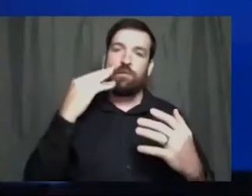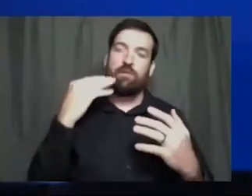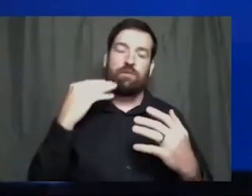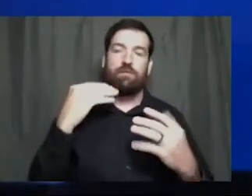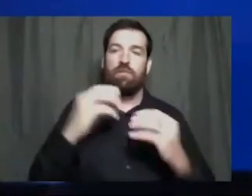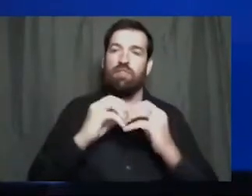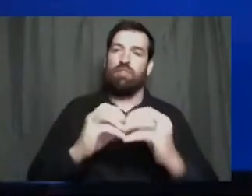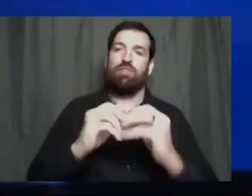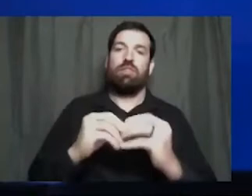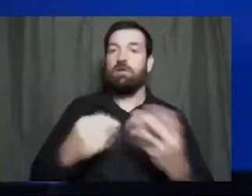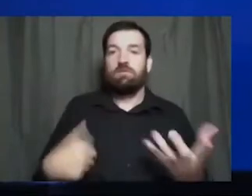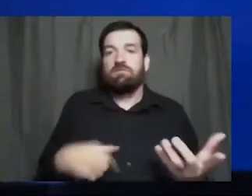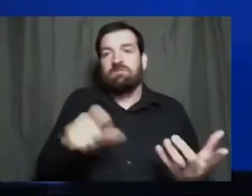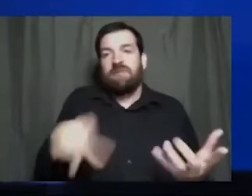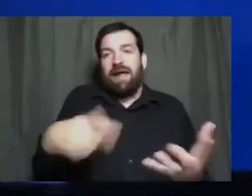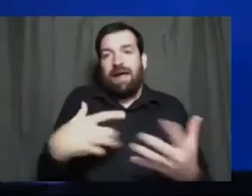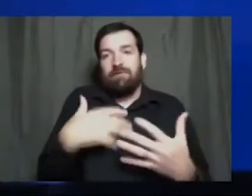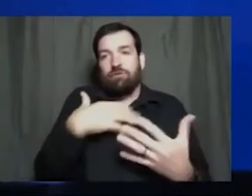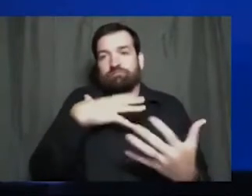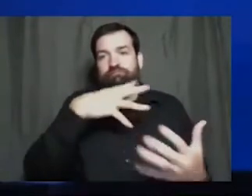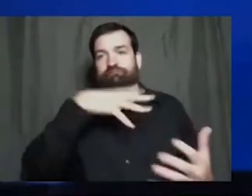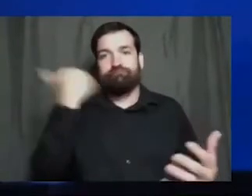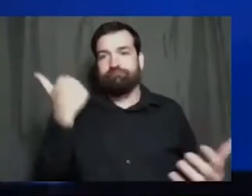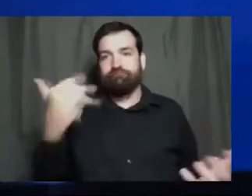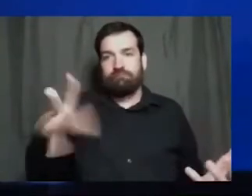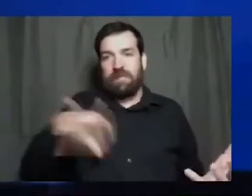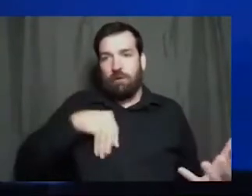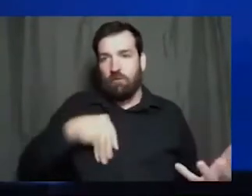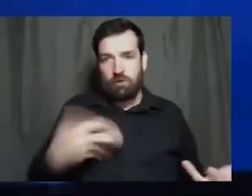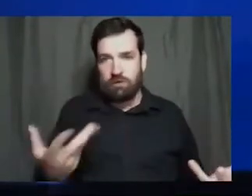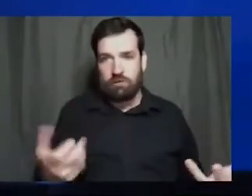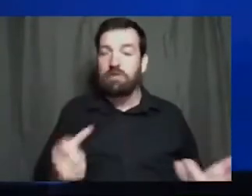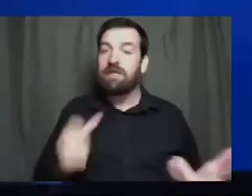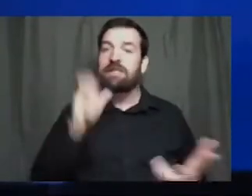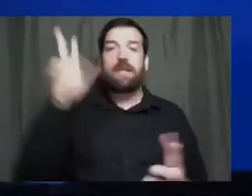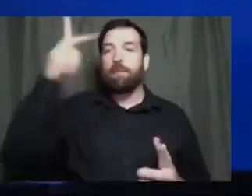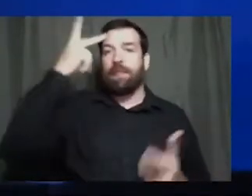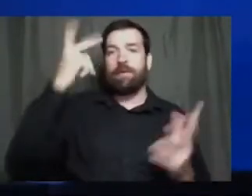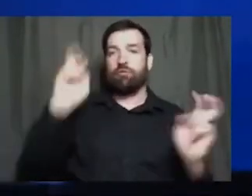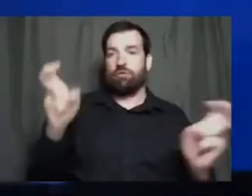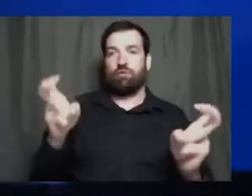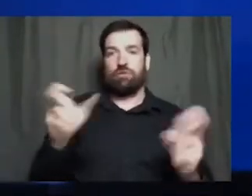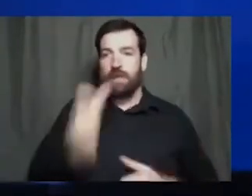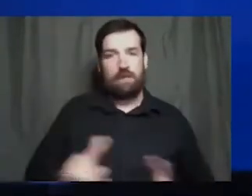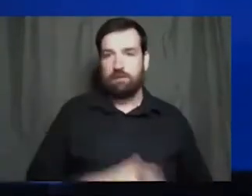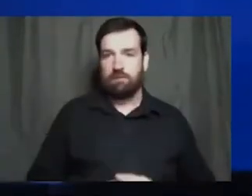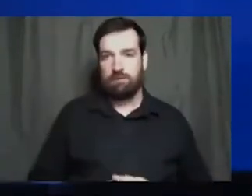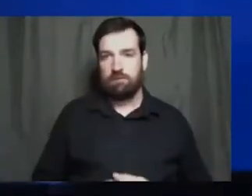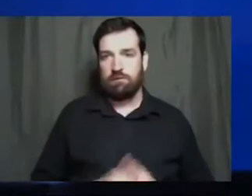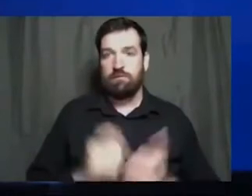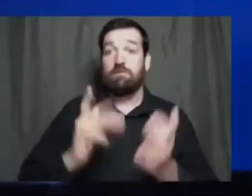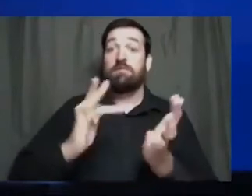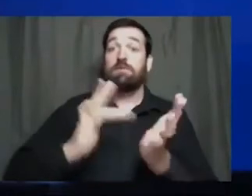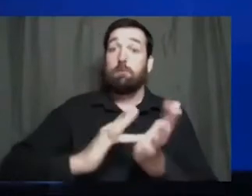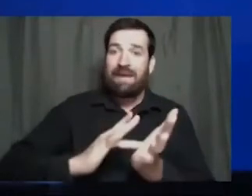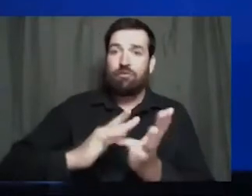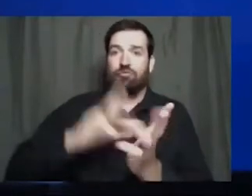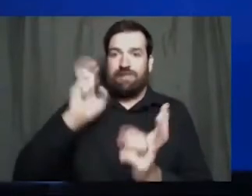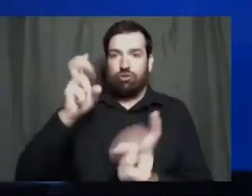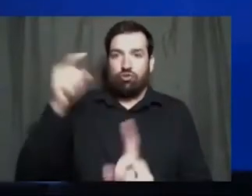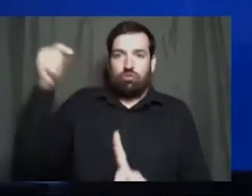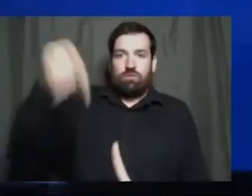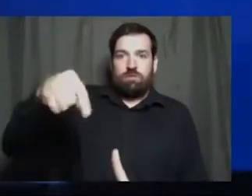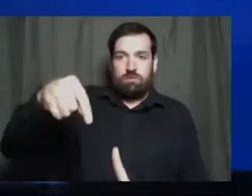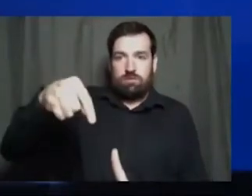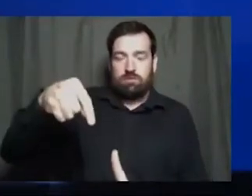over it, people. You just got to get over that. This is not a political issue. This is a medical issue. Let's keep it where it is. Let's keep each other safe.